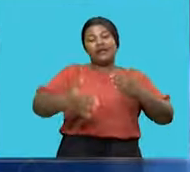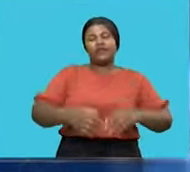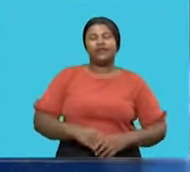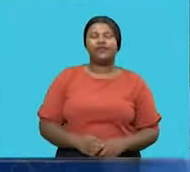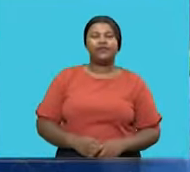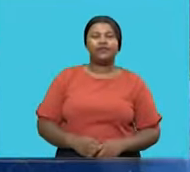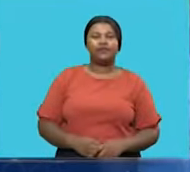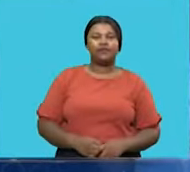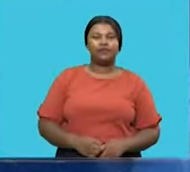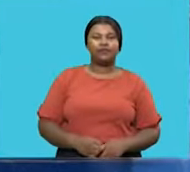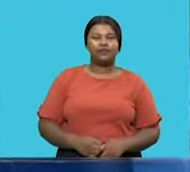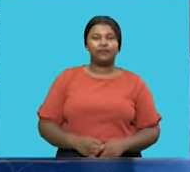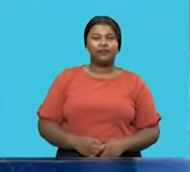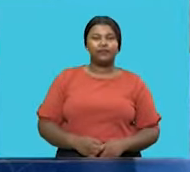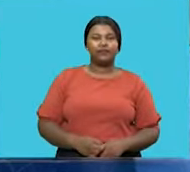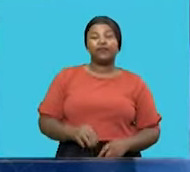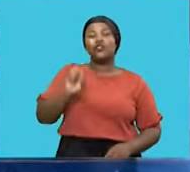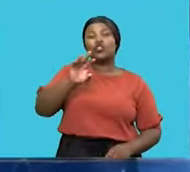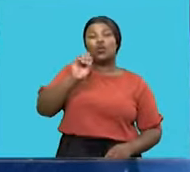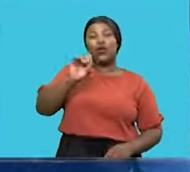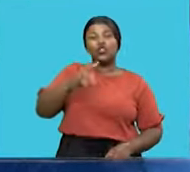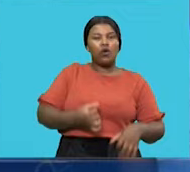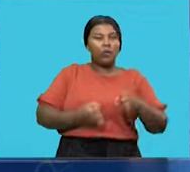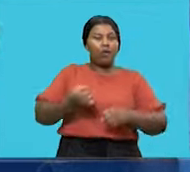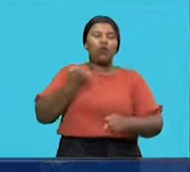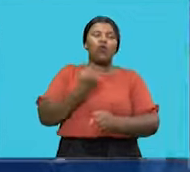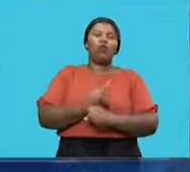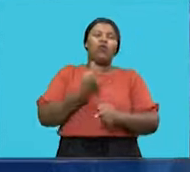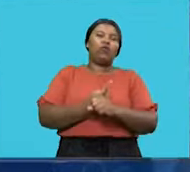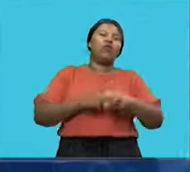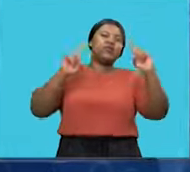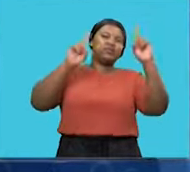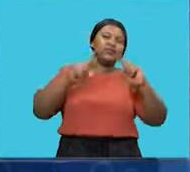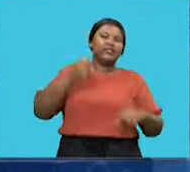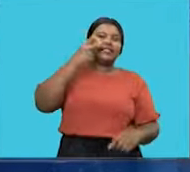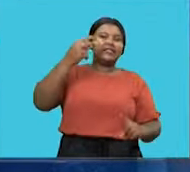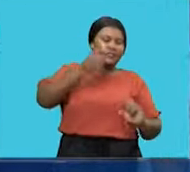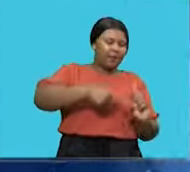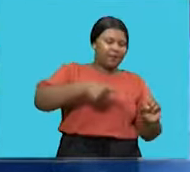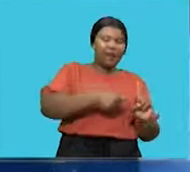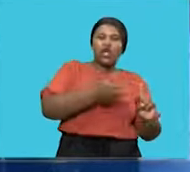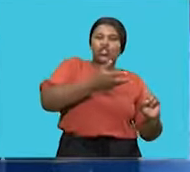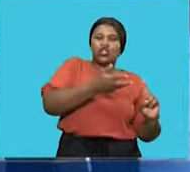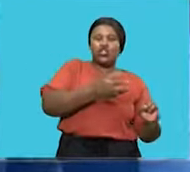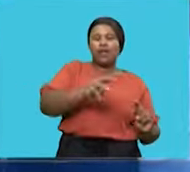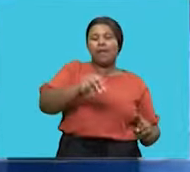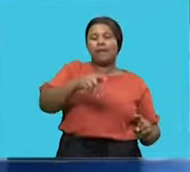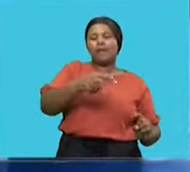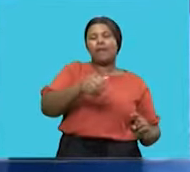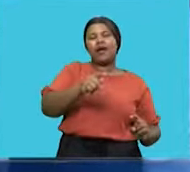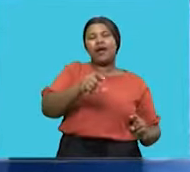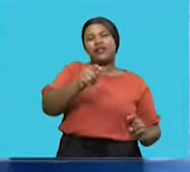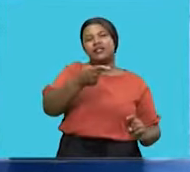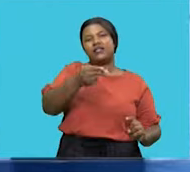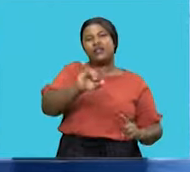The atmosphere during Soweto Marathon is always special, and seeing a local runner like Mphakathi breaking through the inspiring